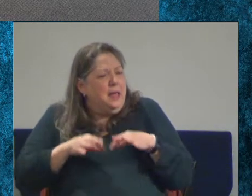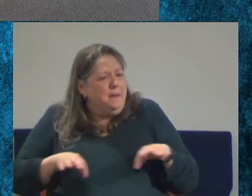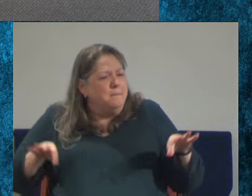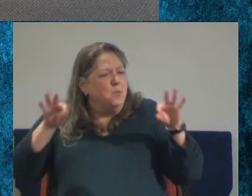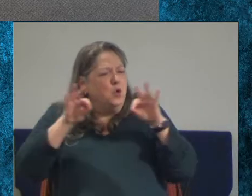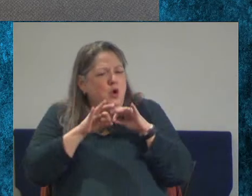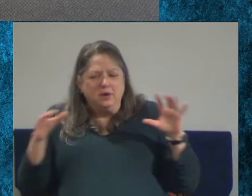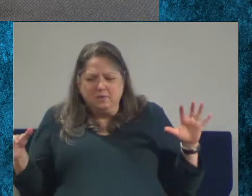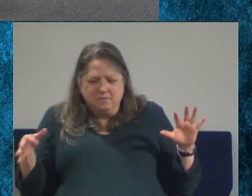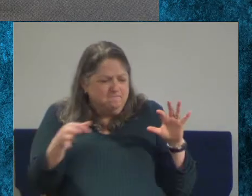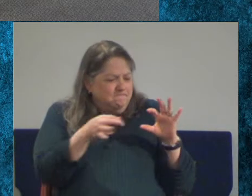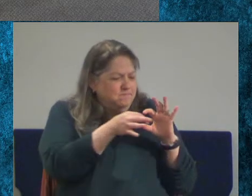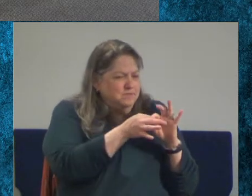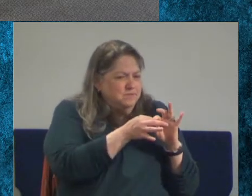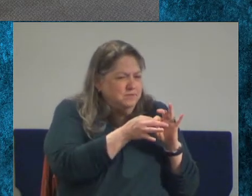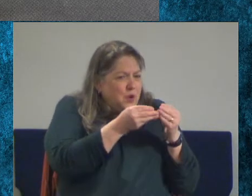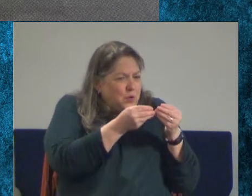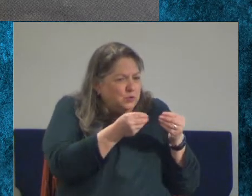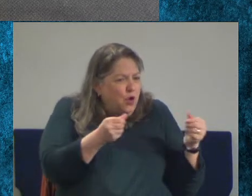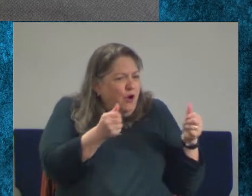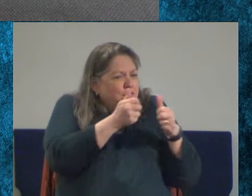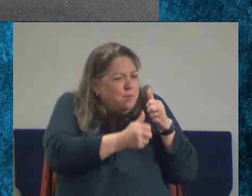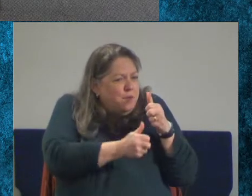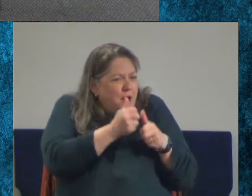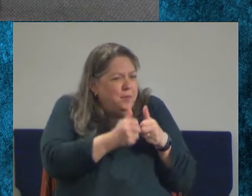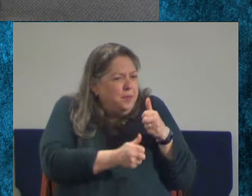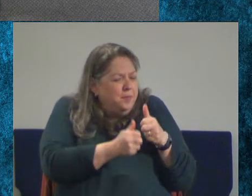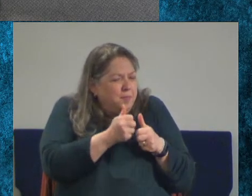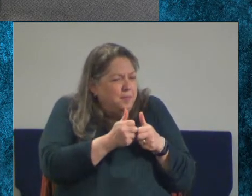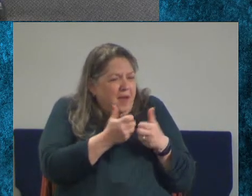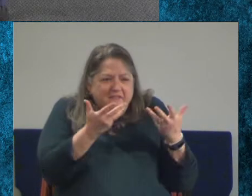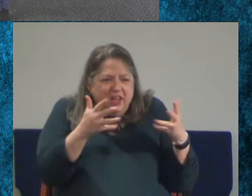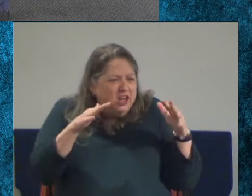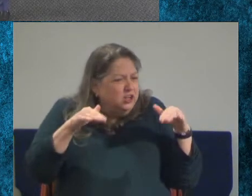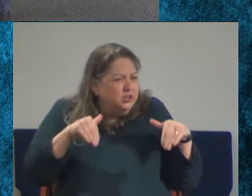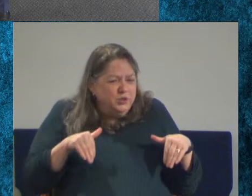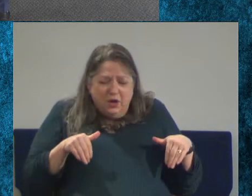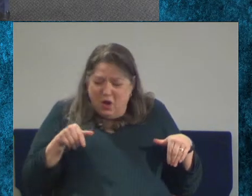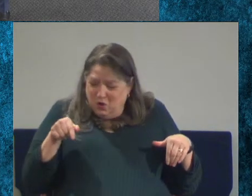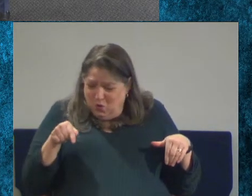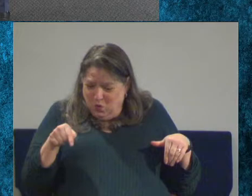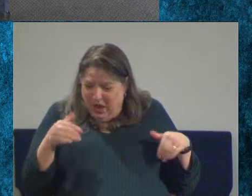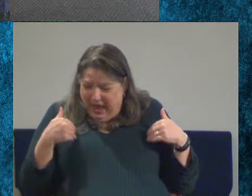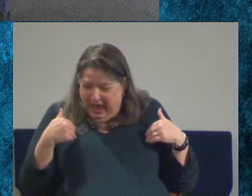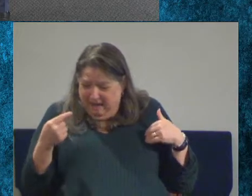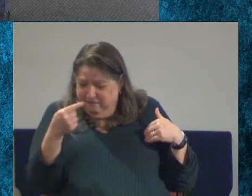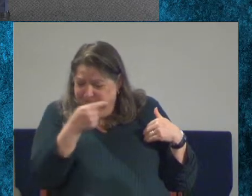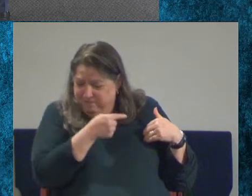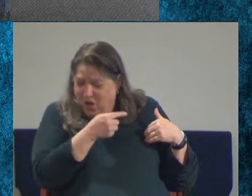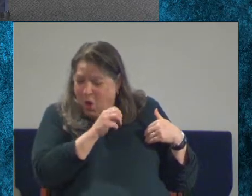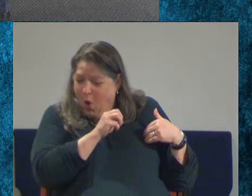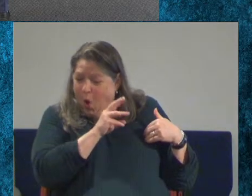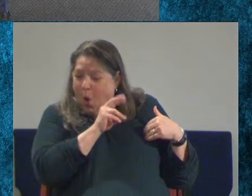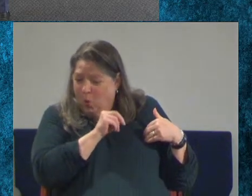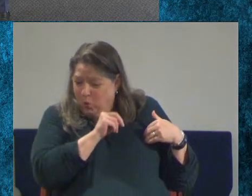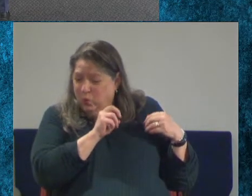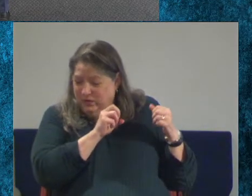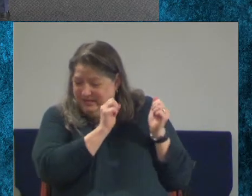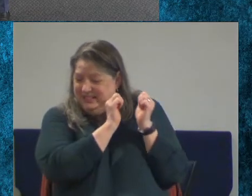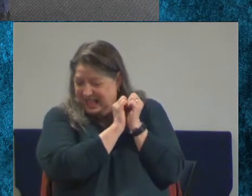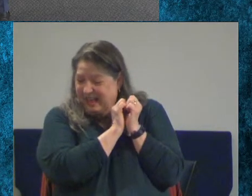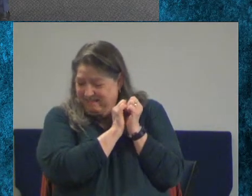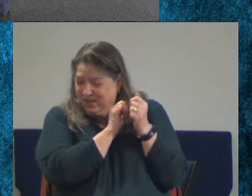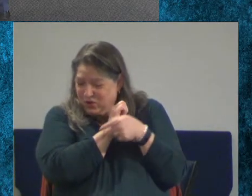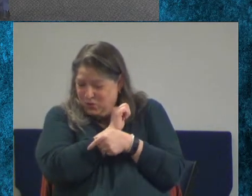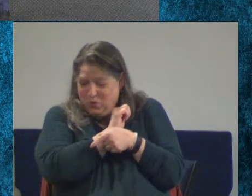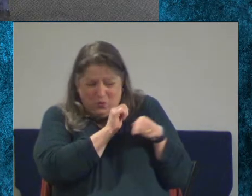to Colossae to meet with his master whom he ran away from. And so Paul, I want you